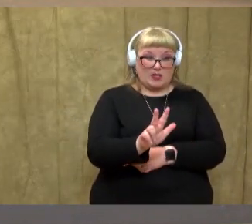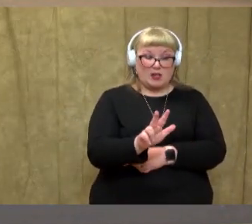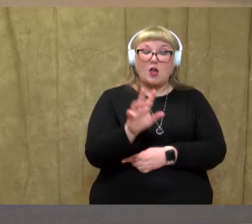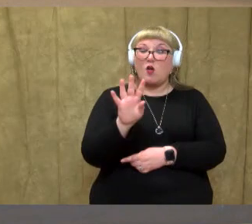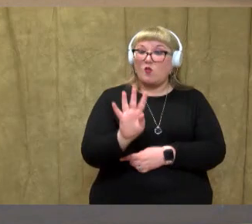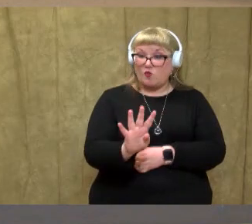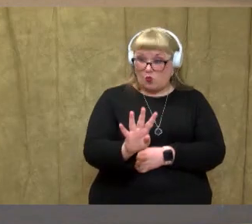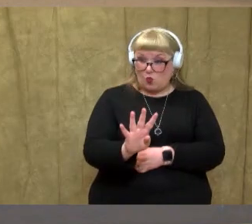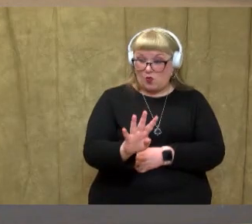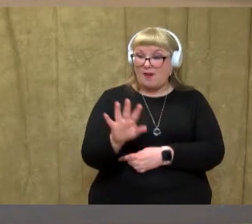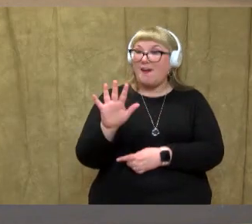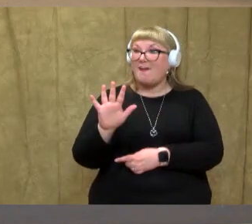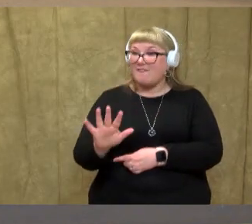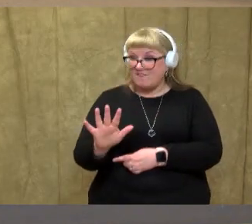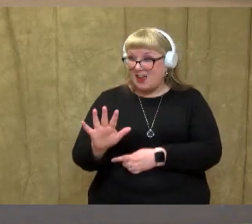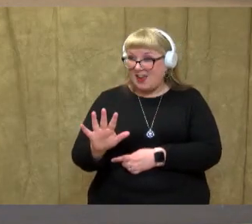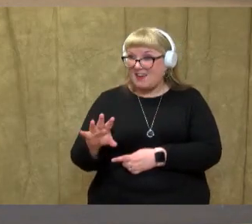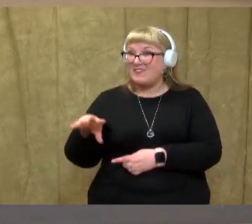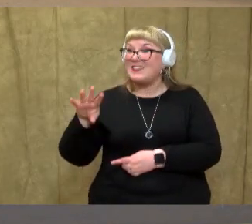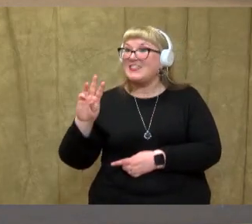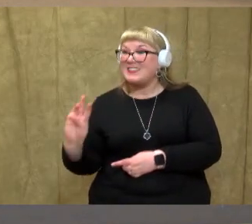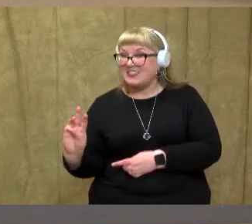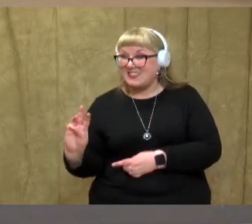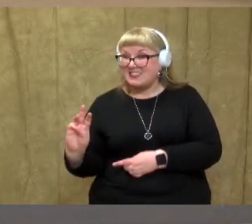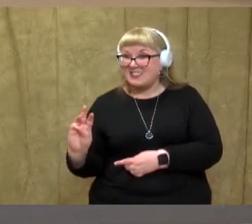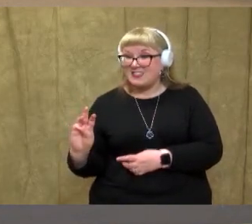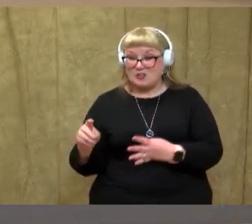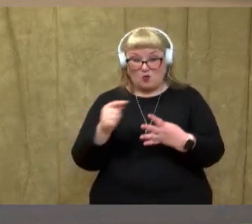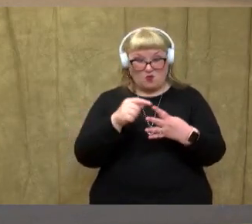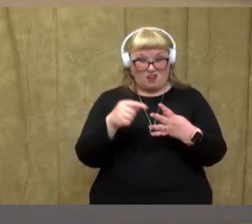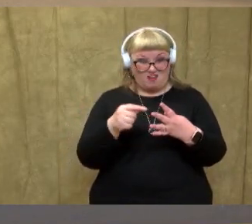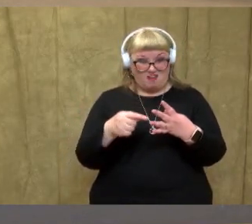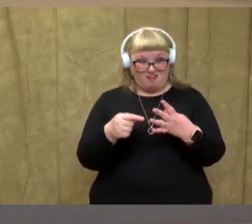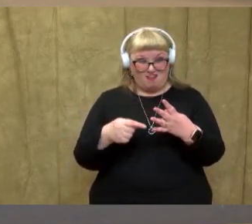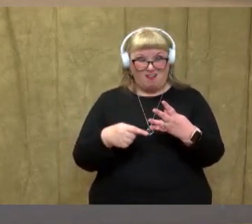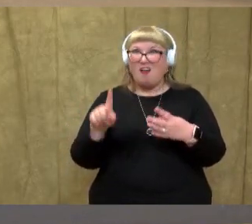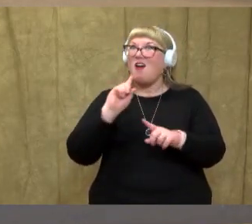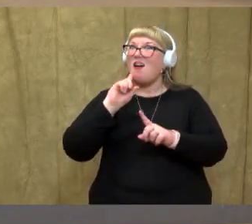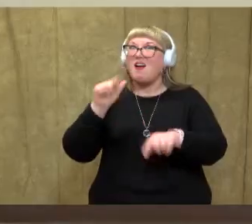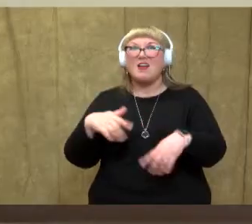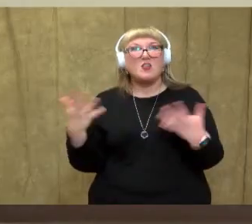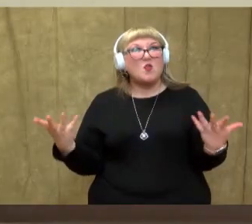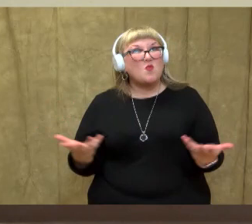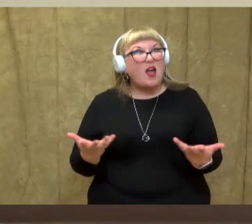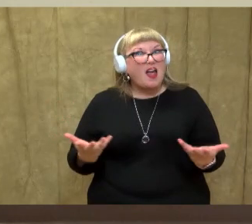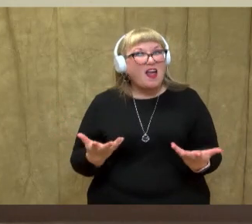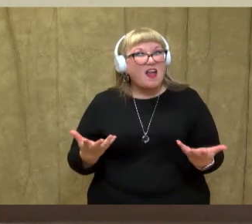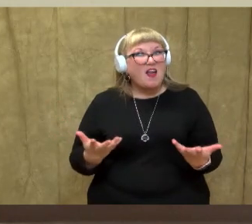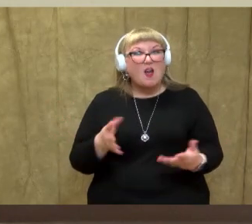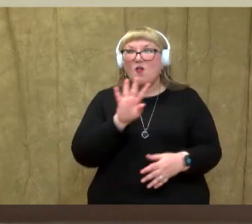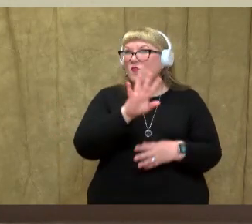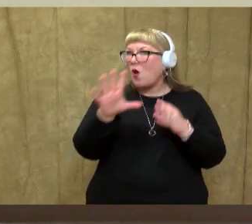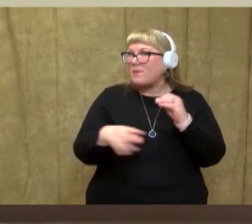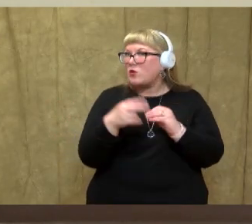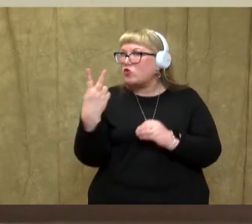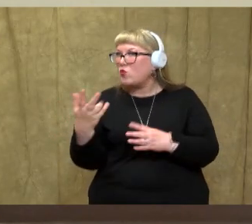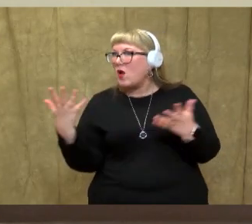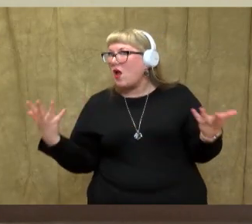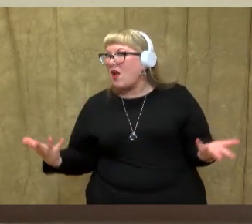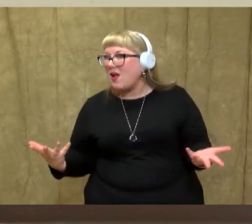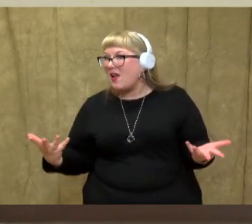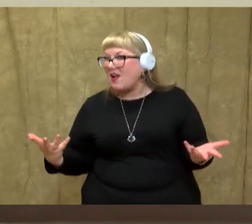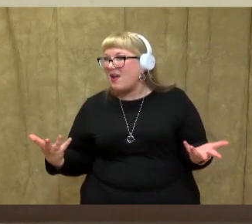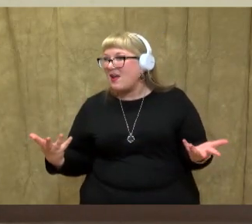3, 4, 5, 6. So our answer to our math problem, 4 plus